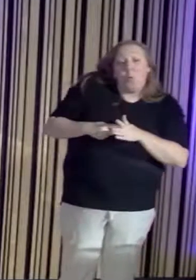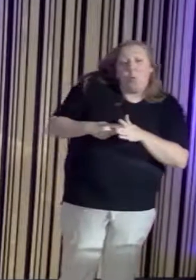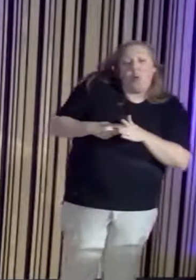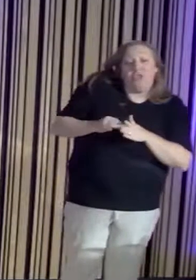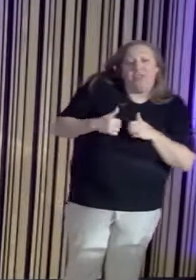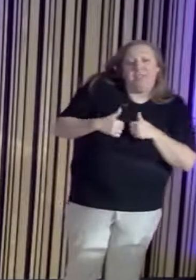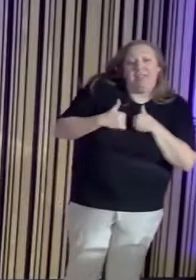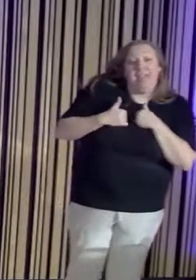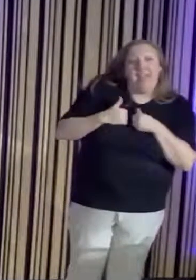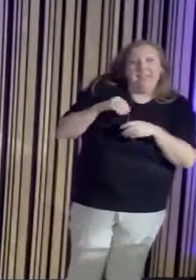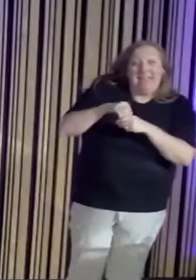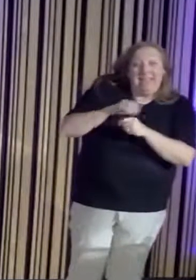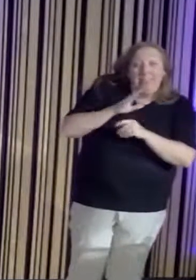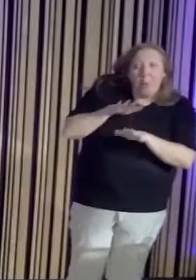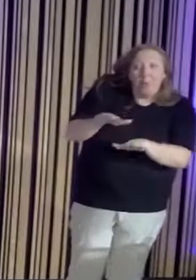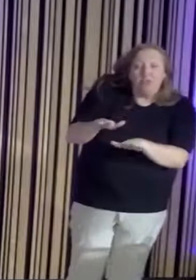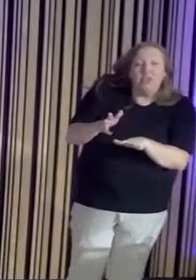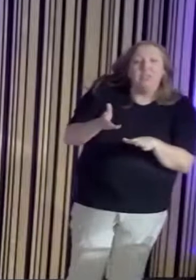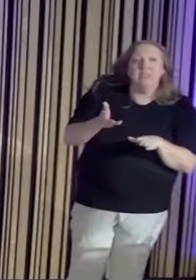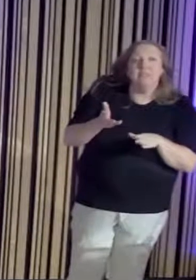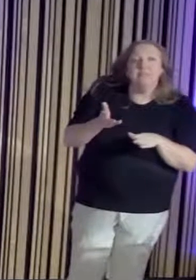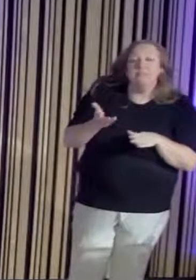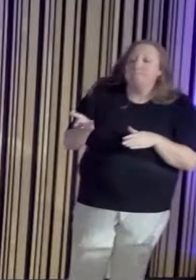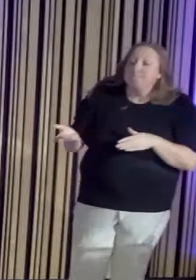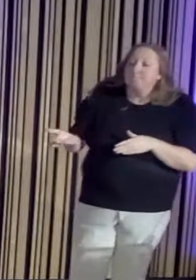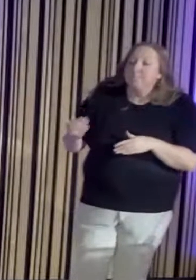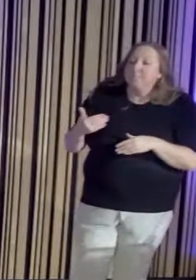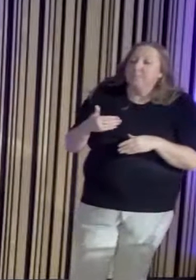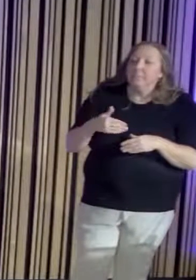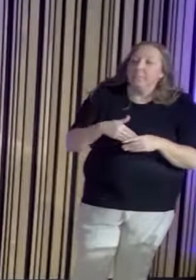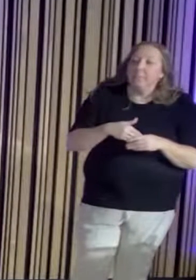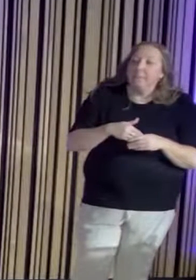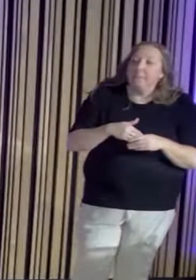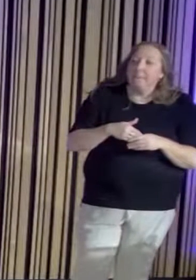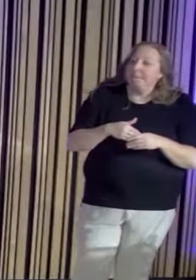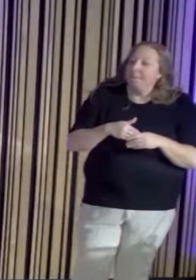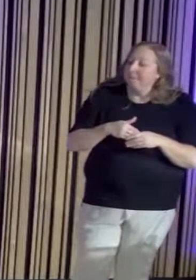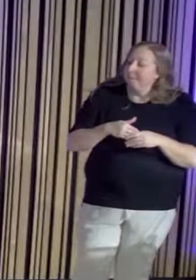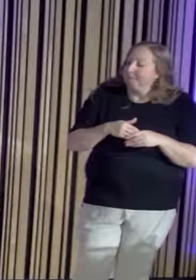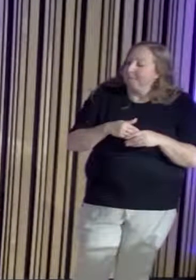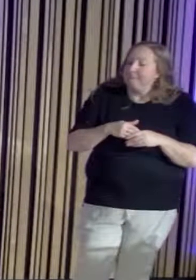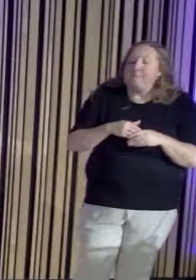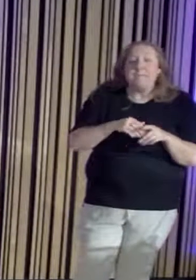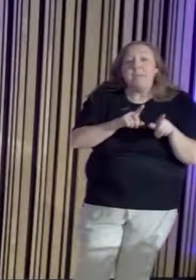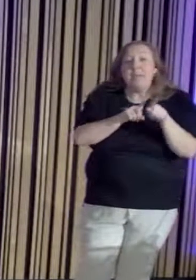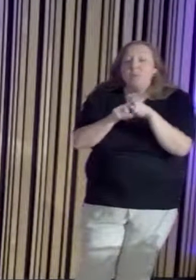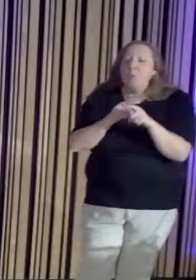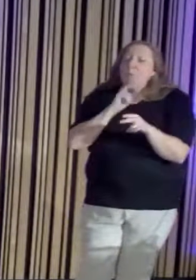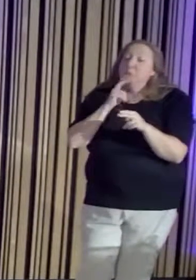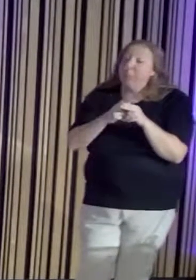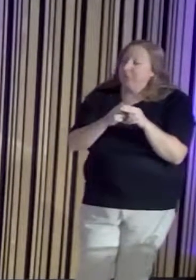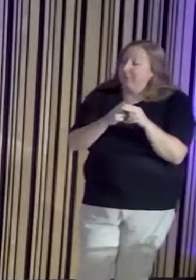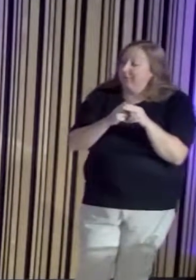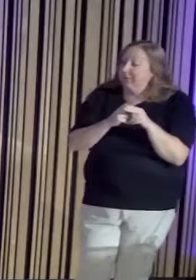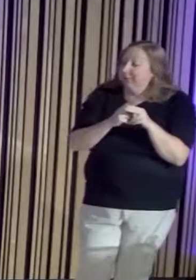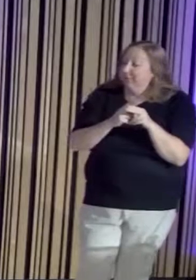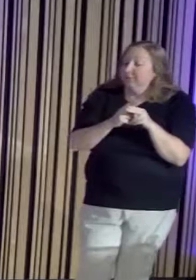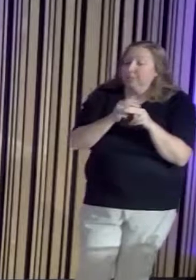the ocean, maybe by vents, some kind of hot vents. But you also mentioned, and this is a question here, the Terra